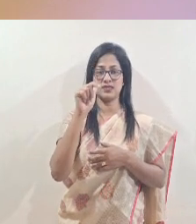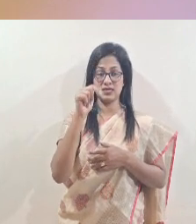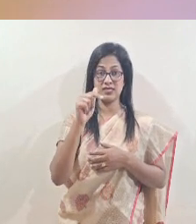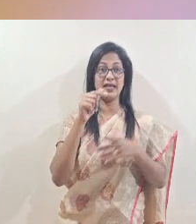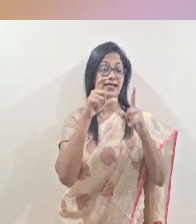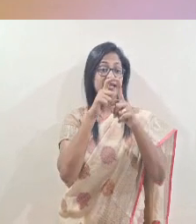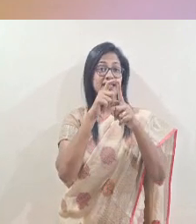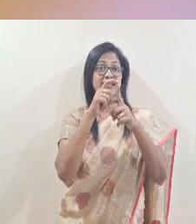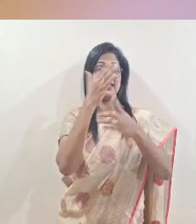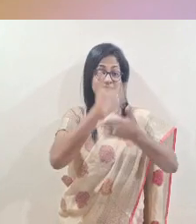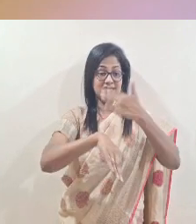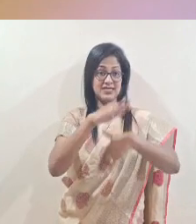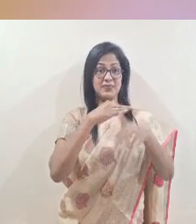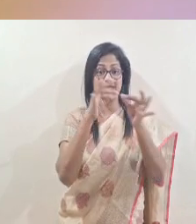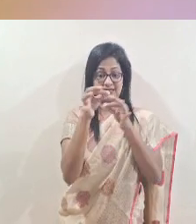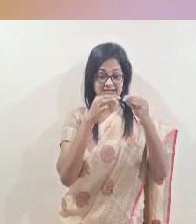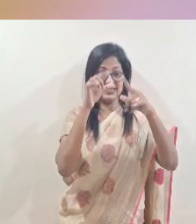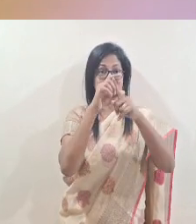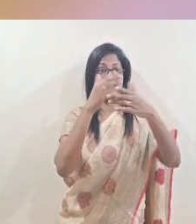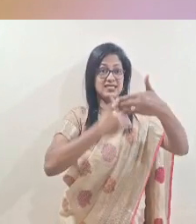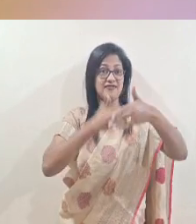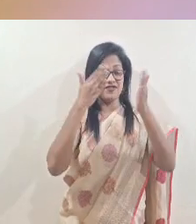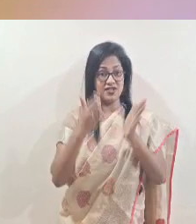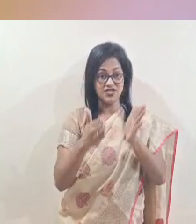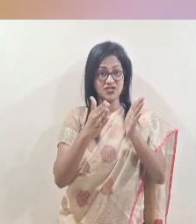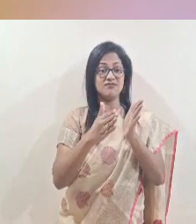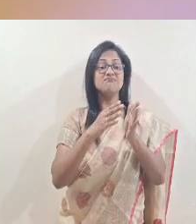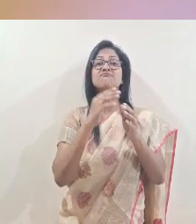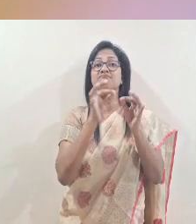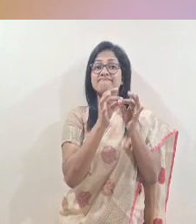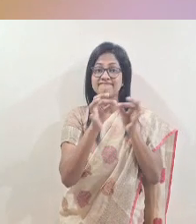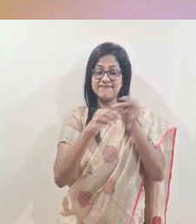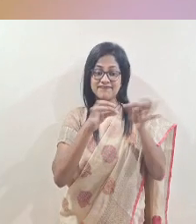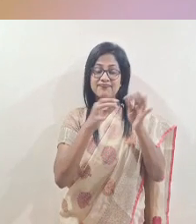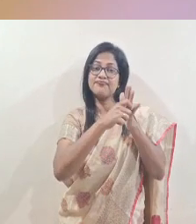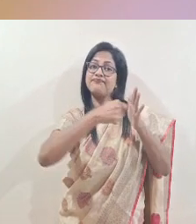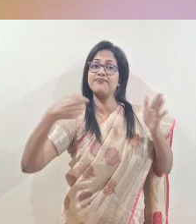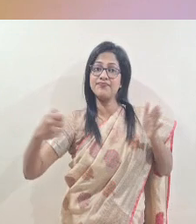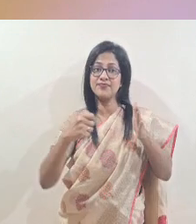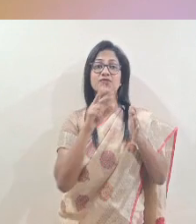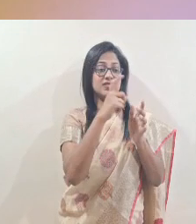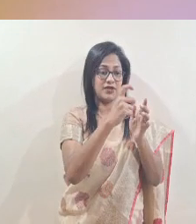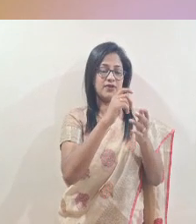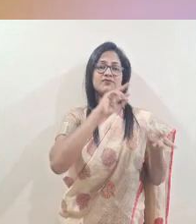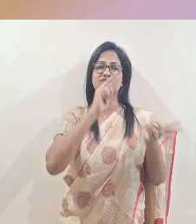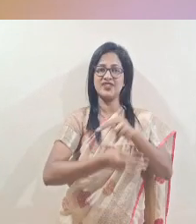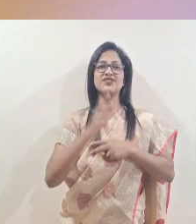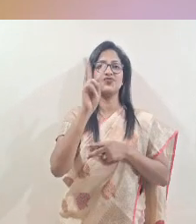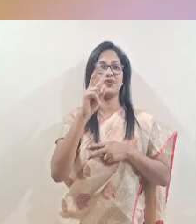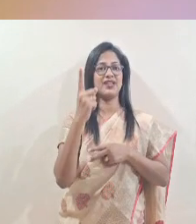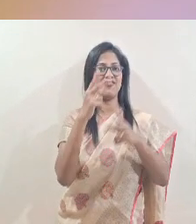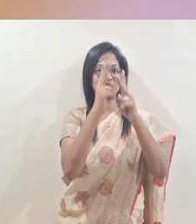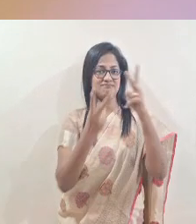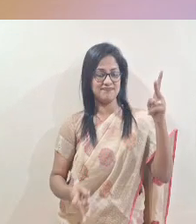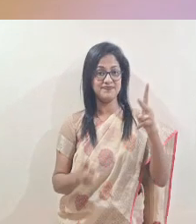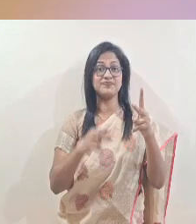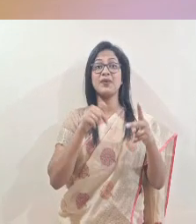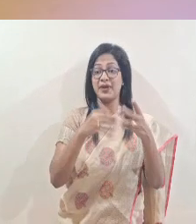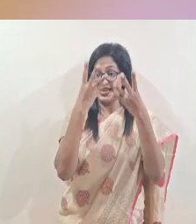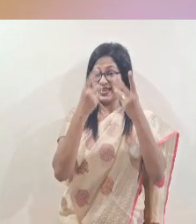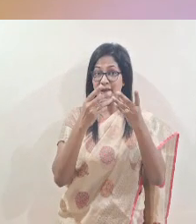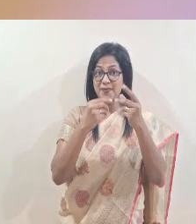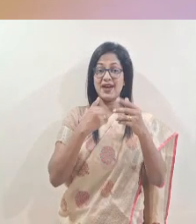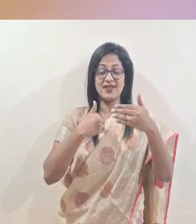of disability itself got expanded from 7 typologies to 21 typologies, which means the numbers that we are actually looking at in